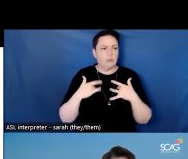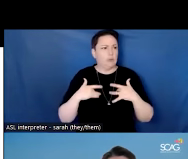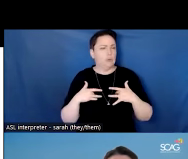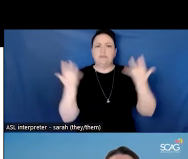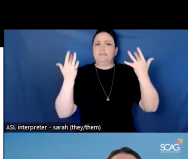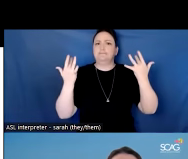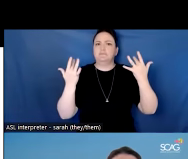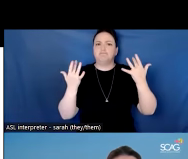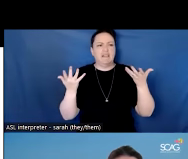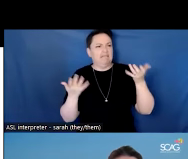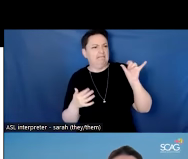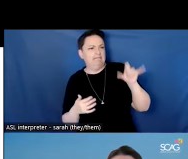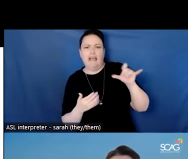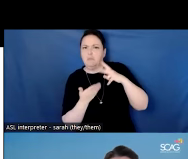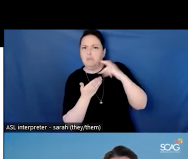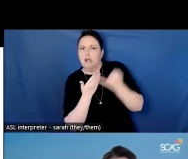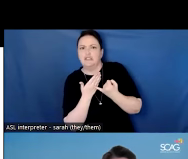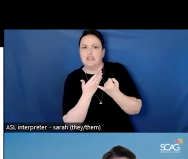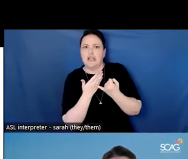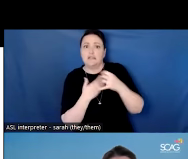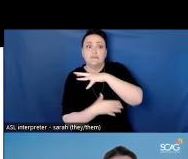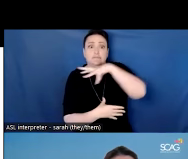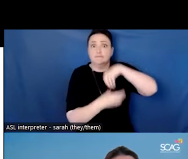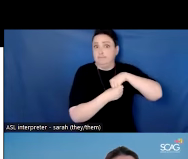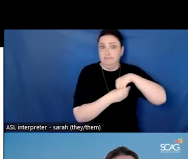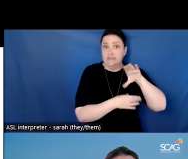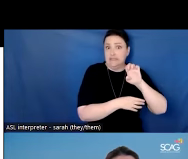agency. Is this a project within the meaning of CEQA?